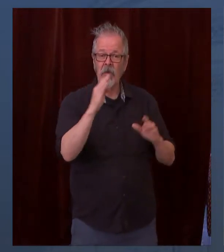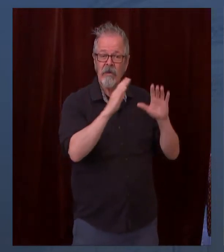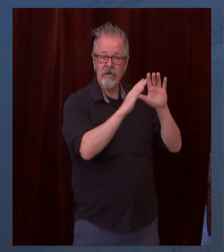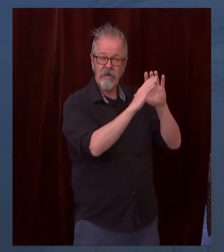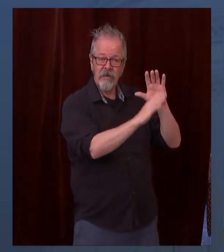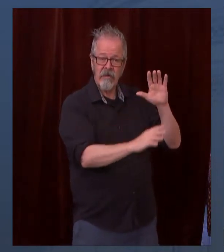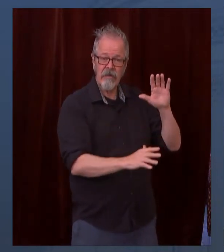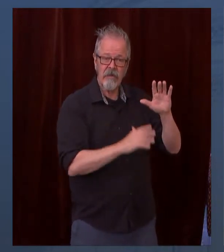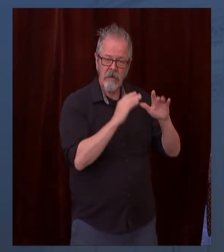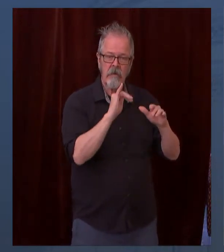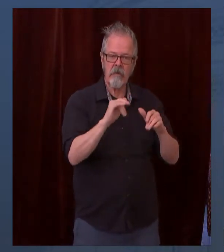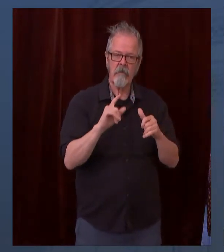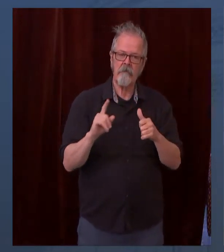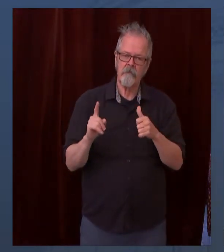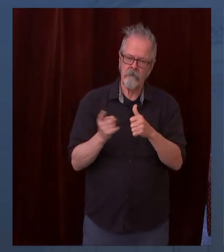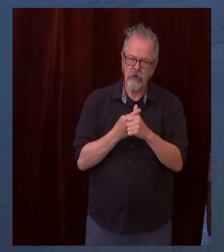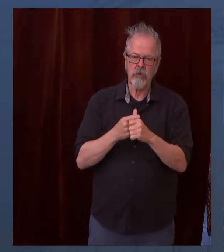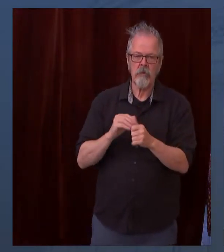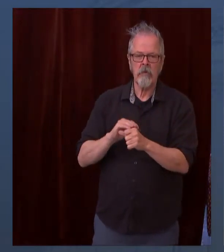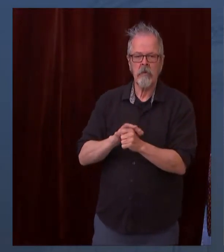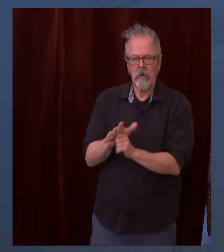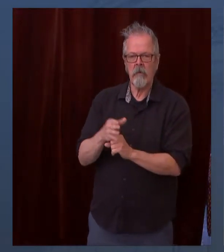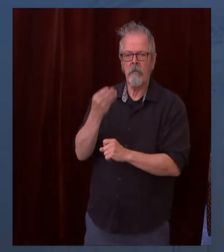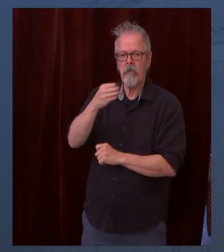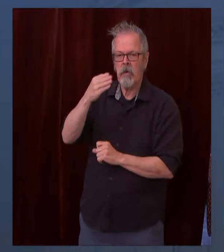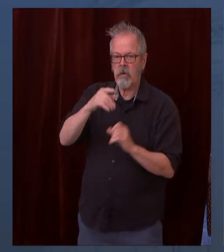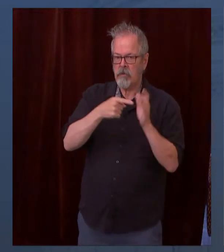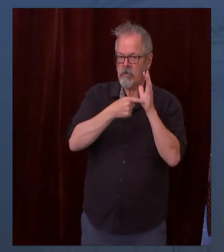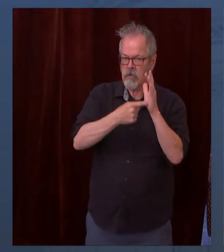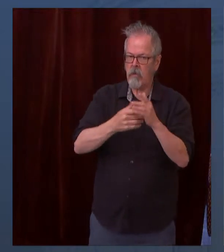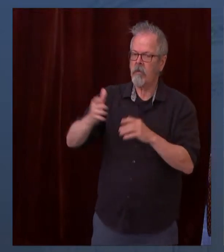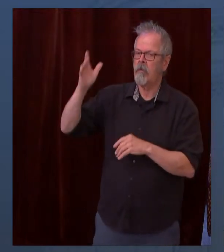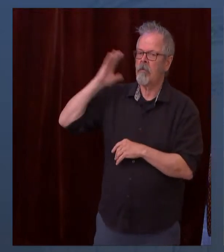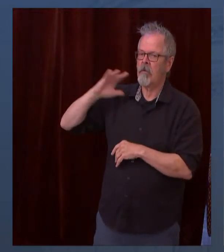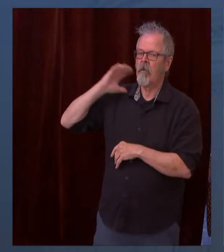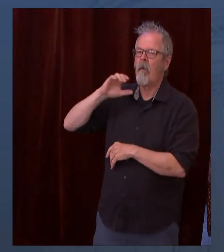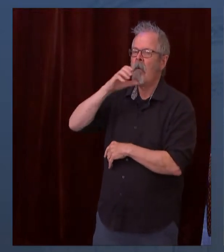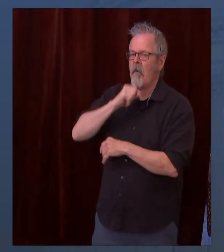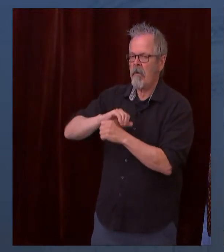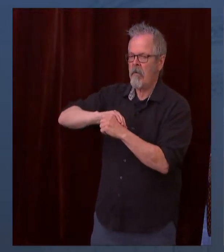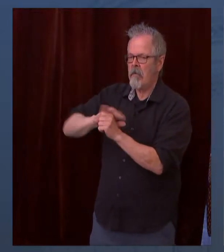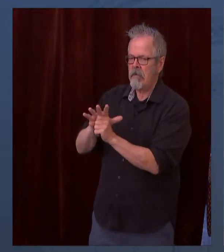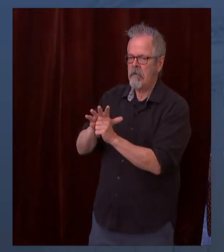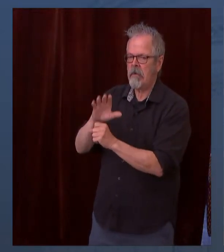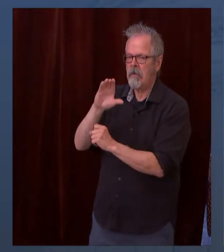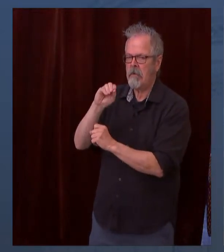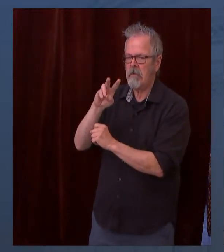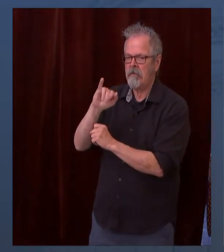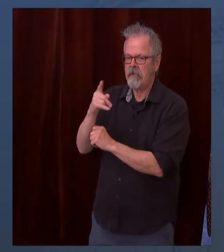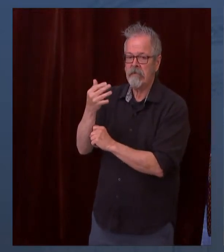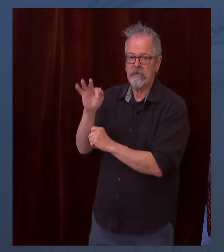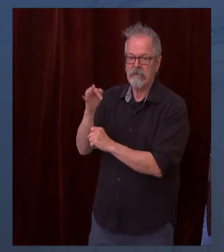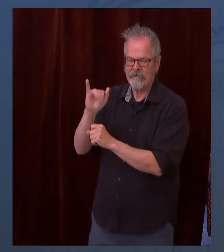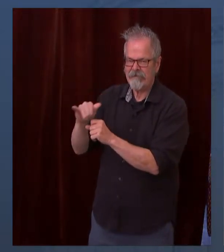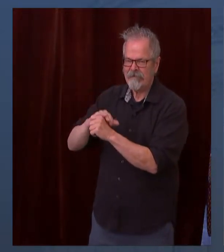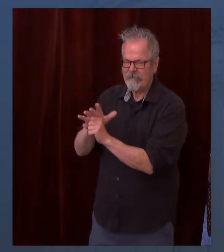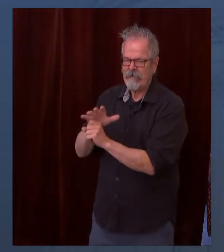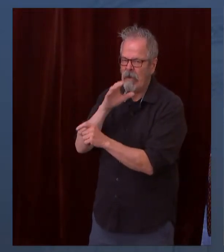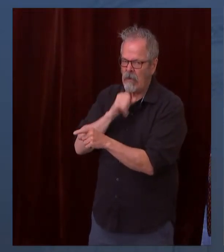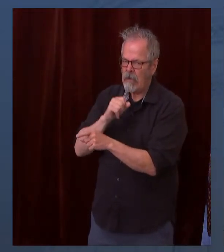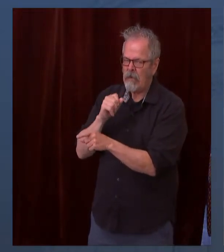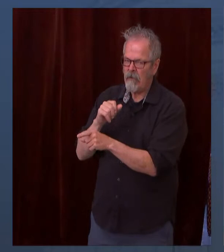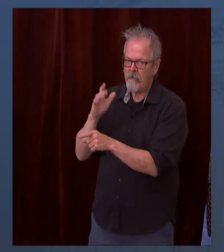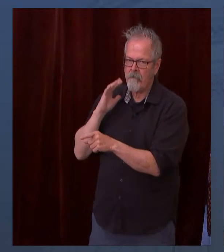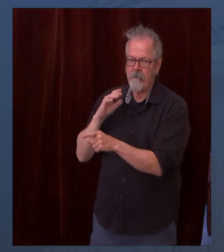strain of the variant. Then we will see, as the sweep goes around the graph, you'll show